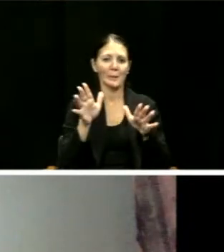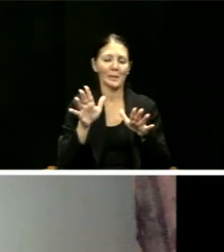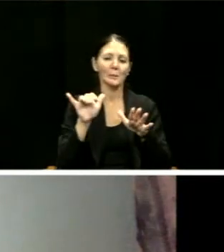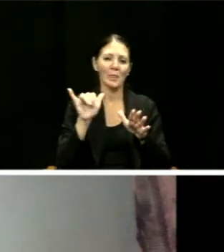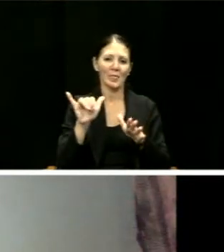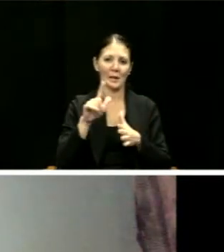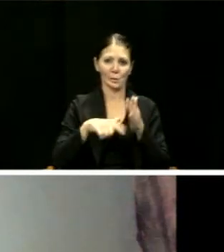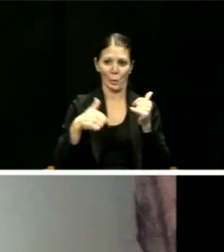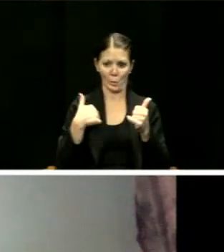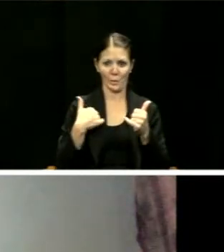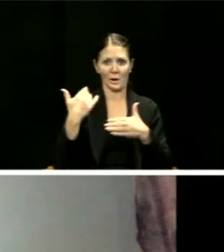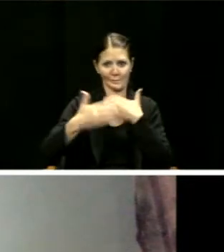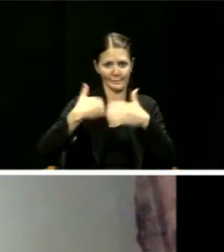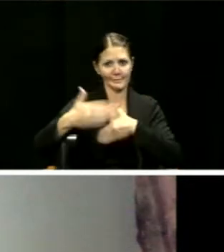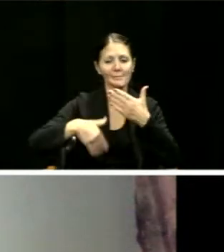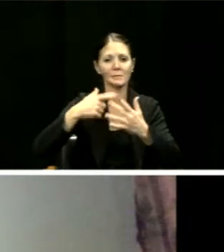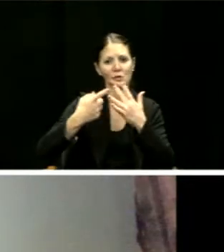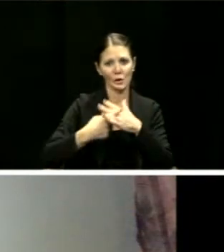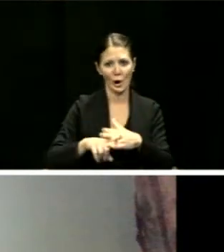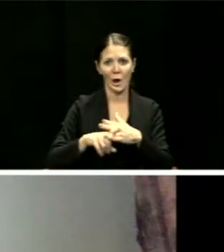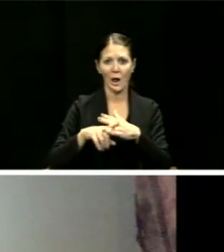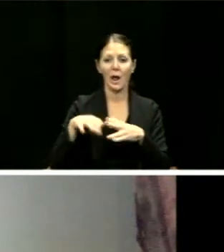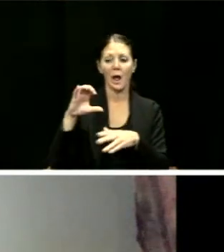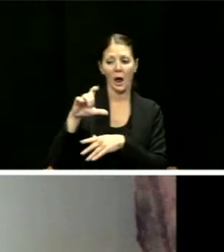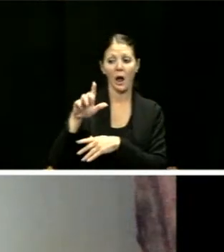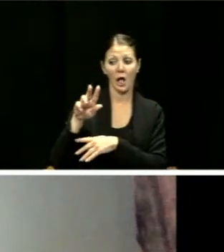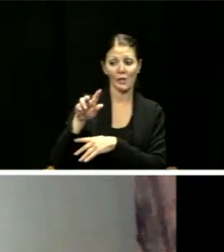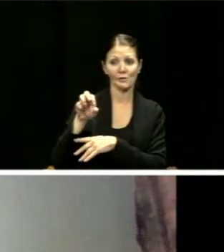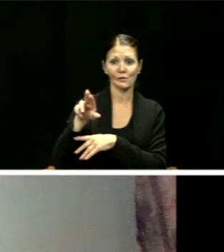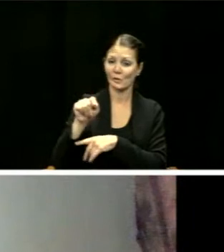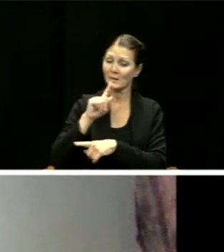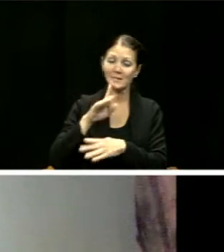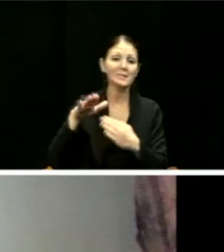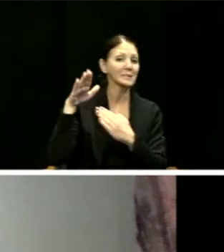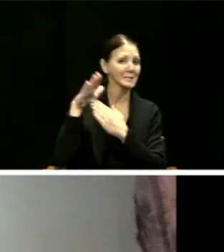we are initiating now. And the culverts are the top priority.